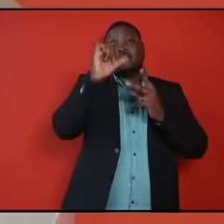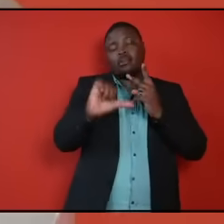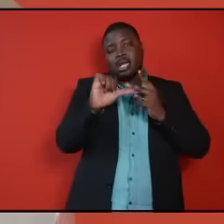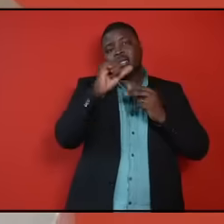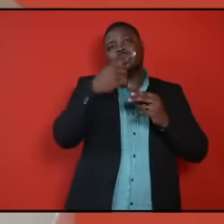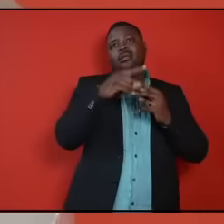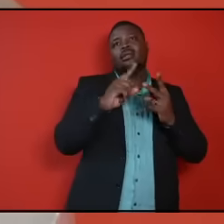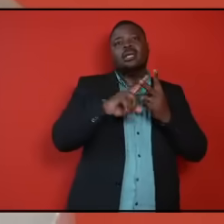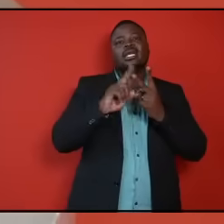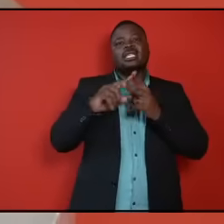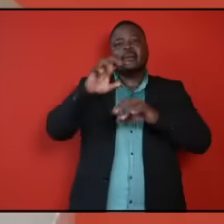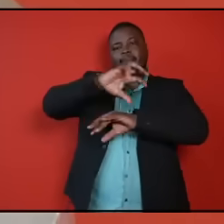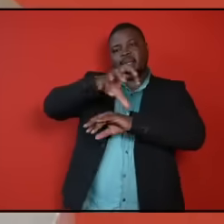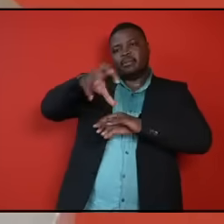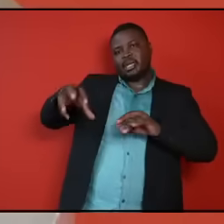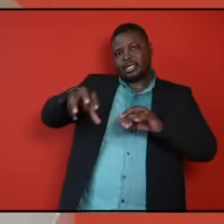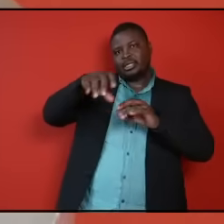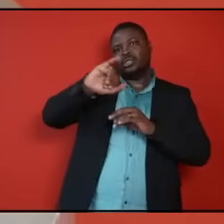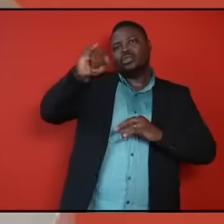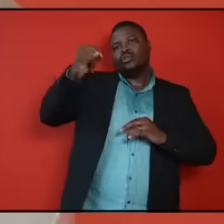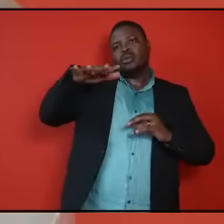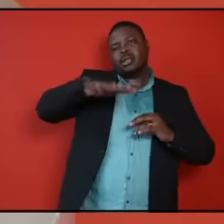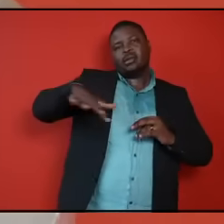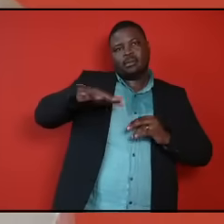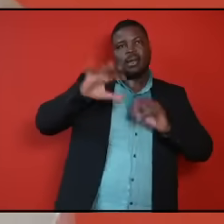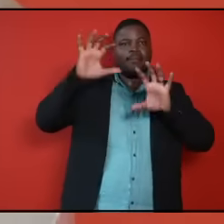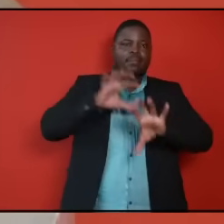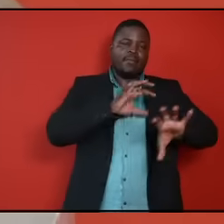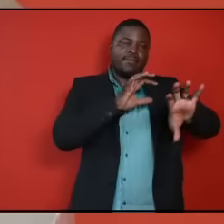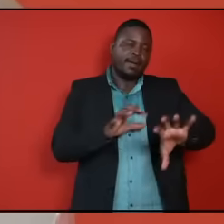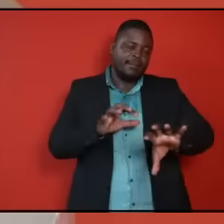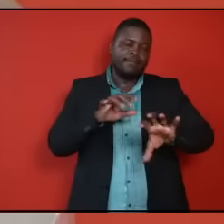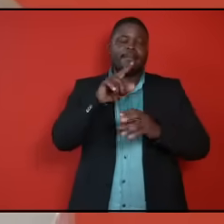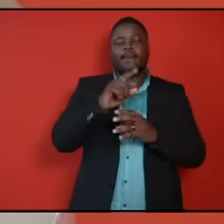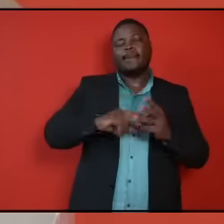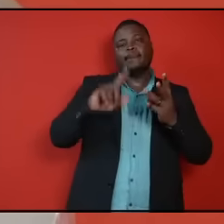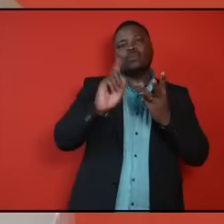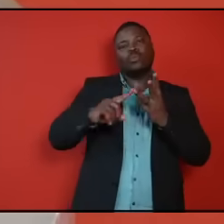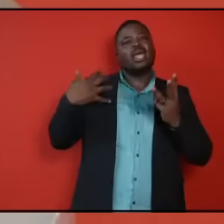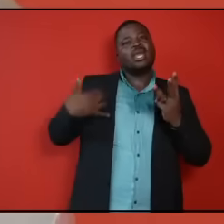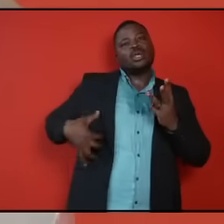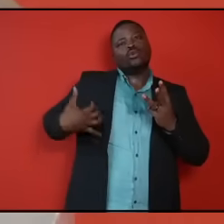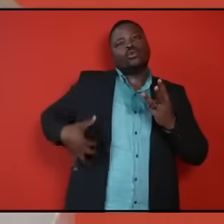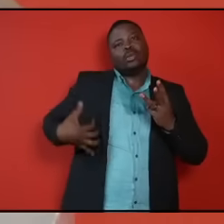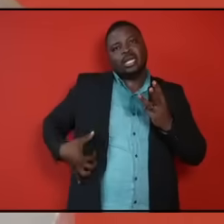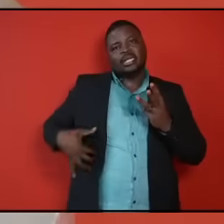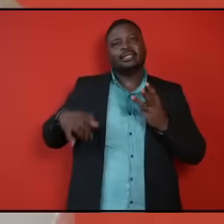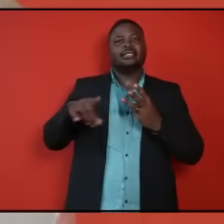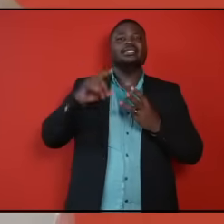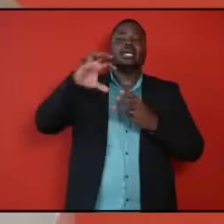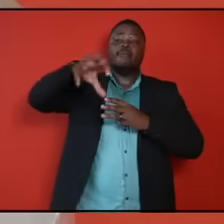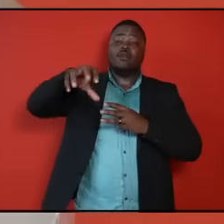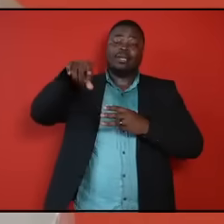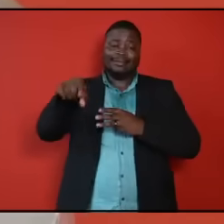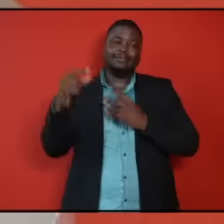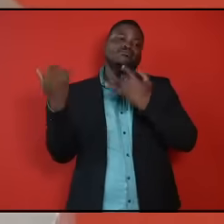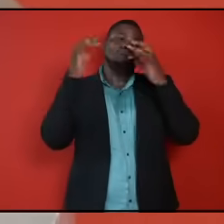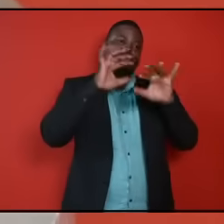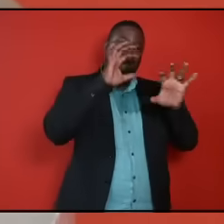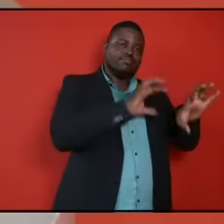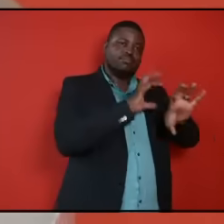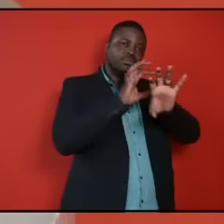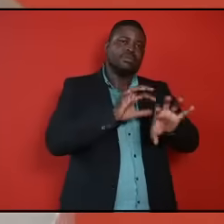is Tshwane, branches of EFF picketing. The other month, Ikuruleni picketing. The other month,